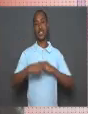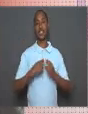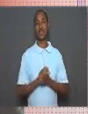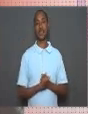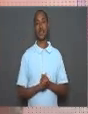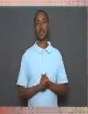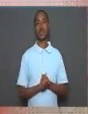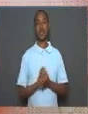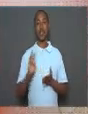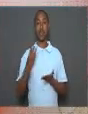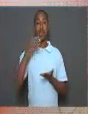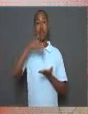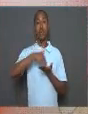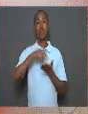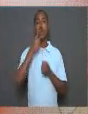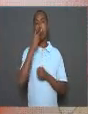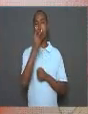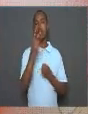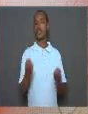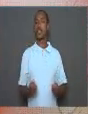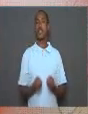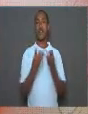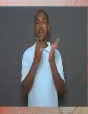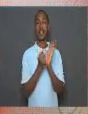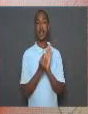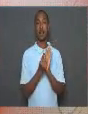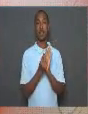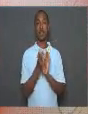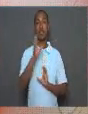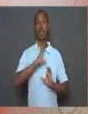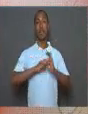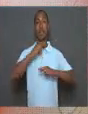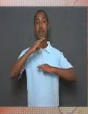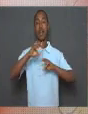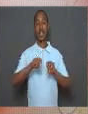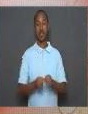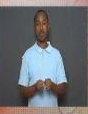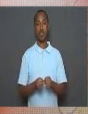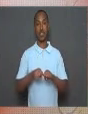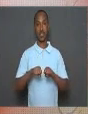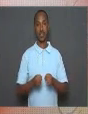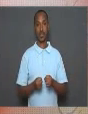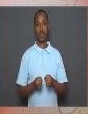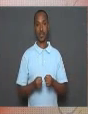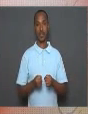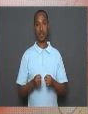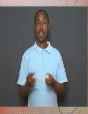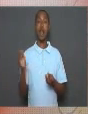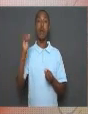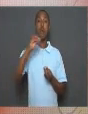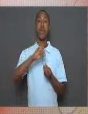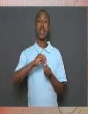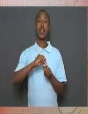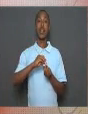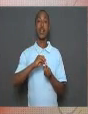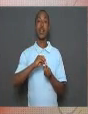reaction. We also looked at several examples of chemical decomposition,